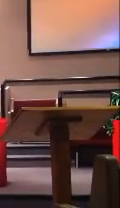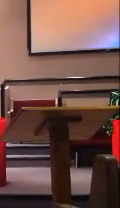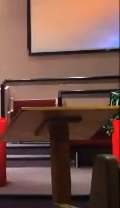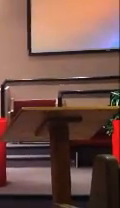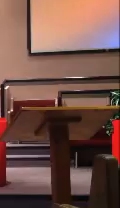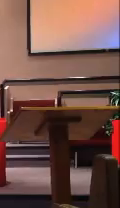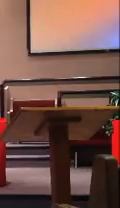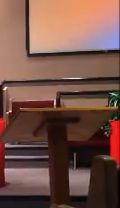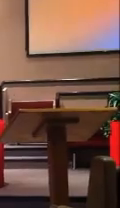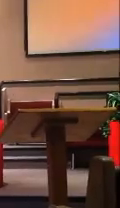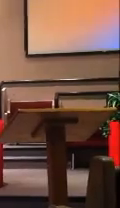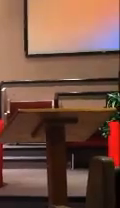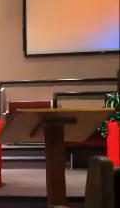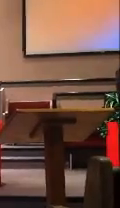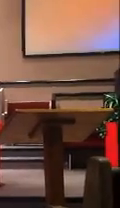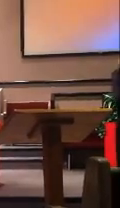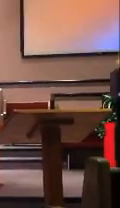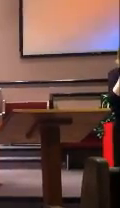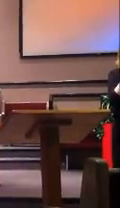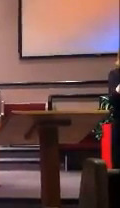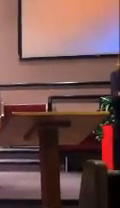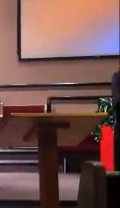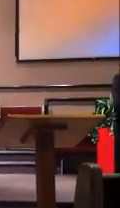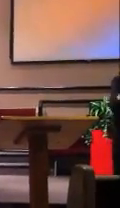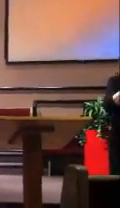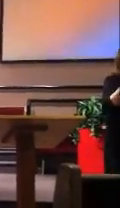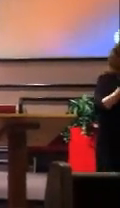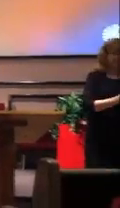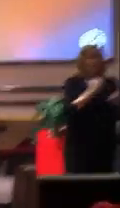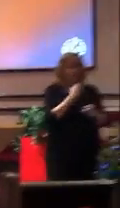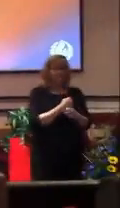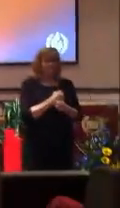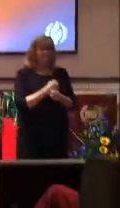I've been clergy for 30 years this year.